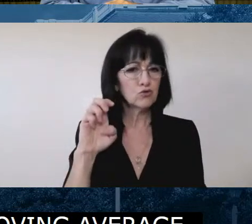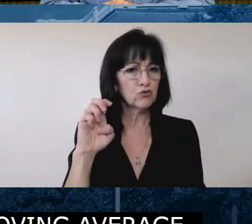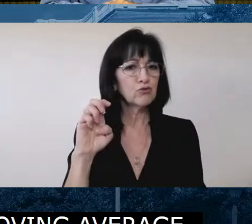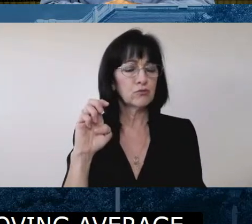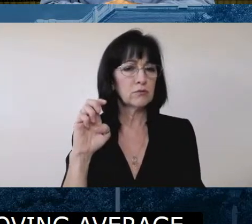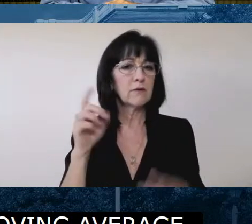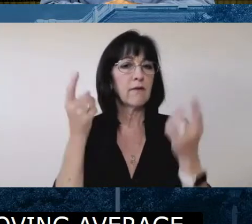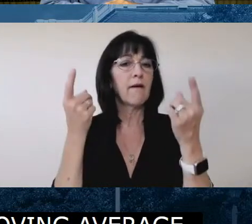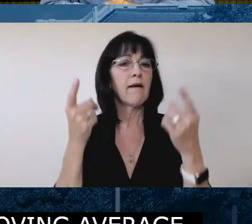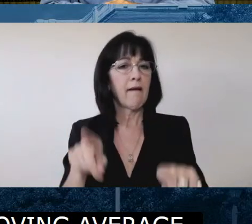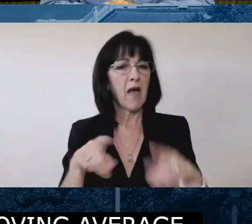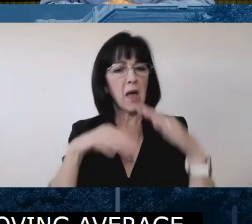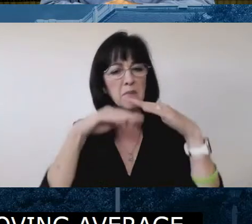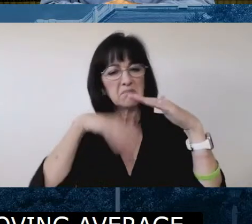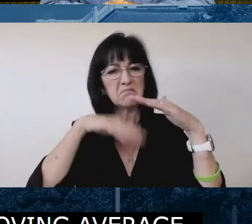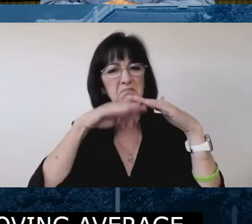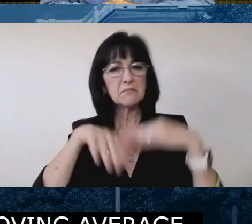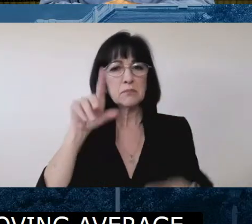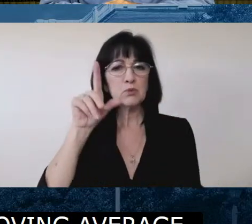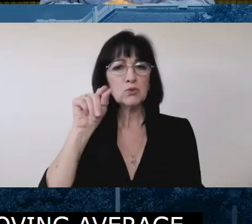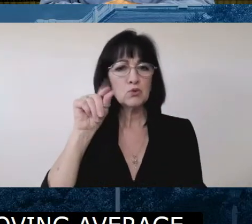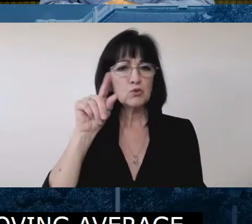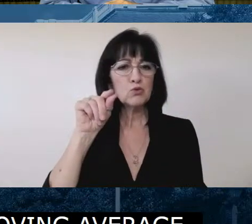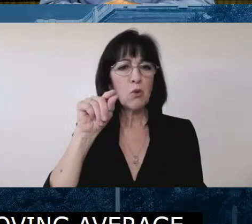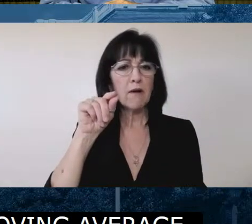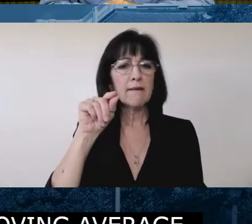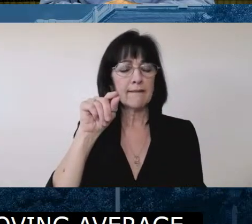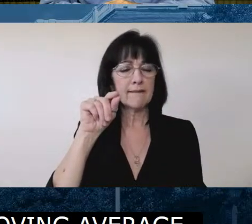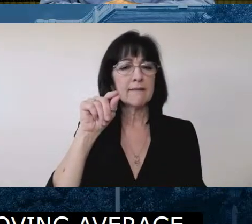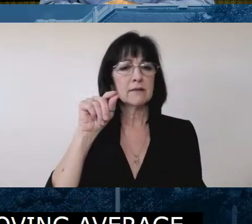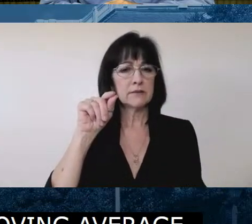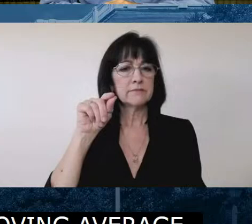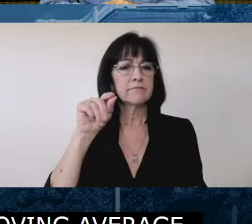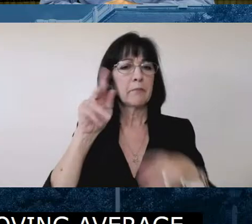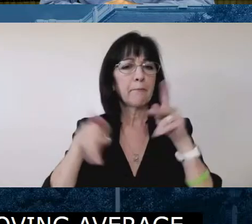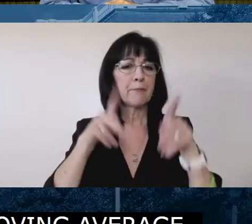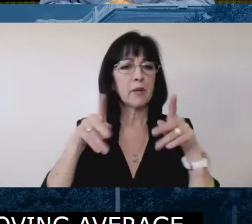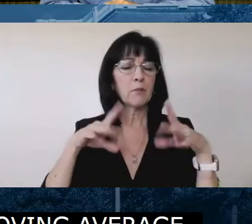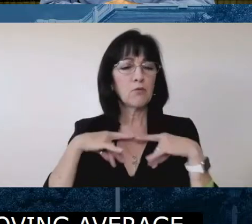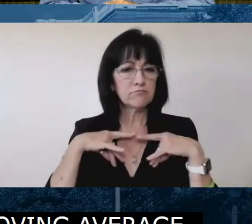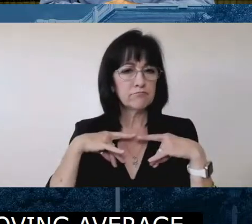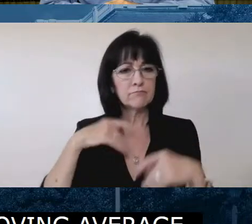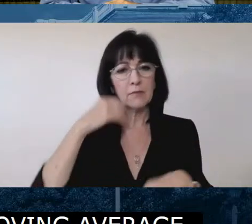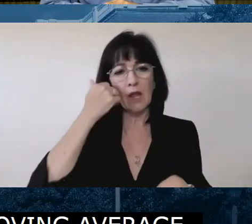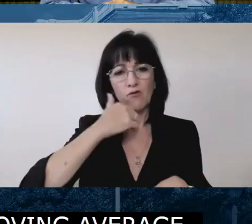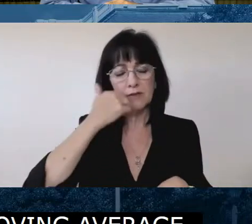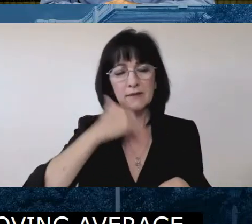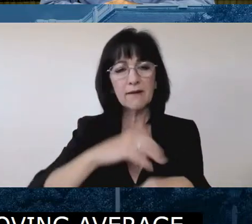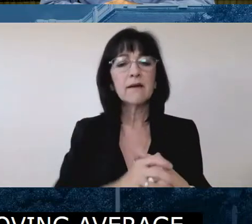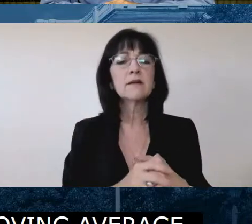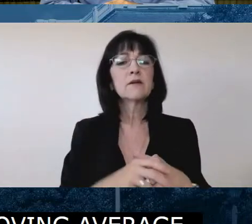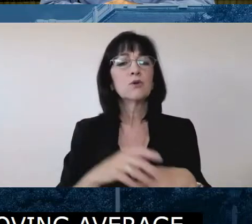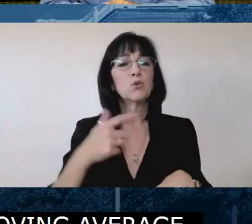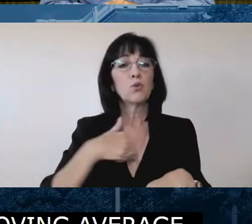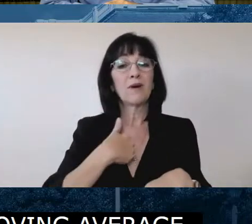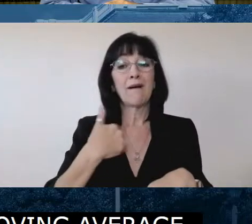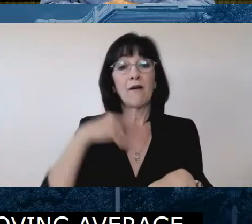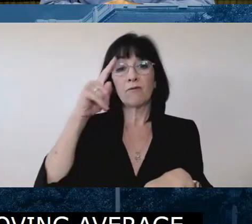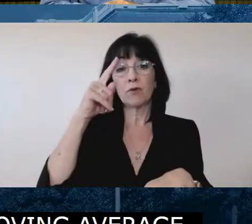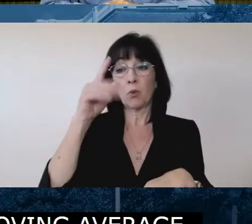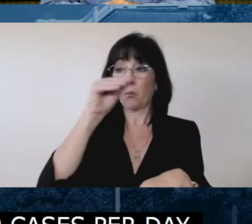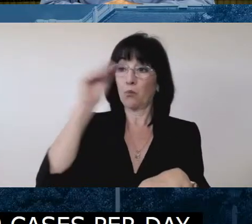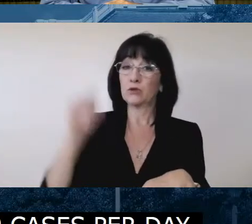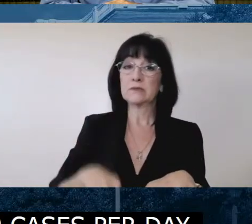under 20 cases per day. Percent positive, the tests that we were doing were 1%